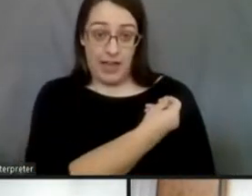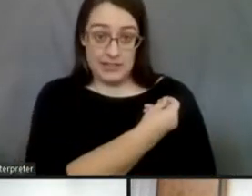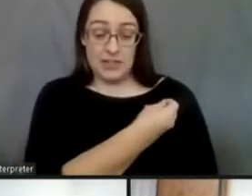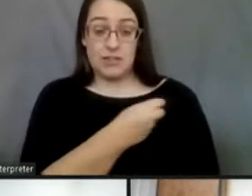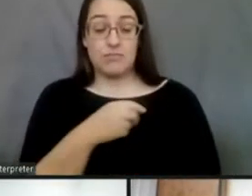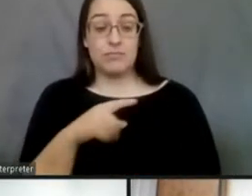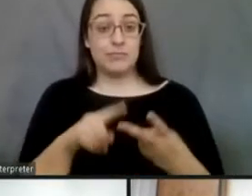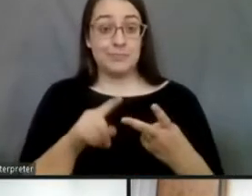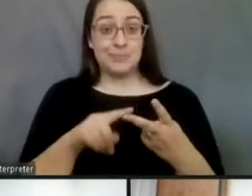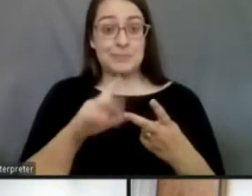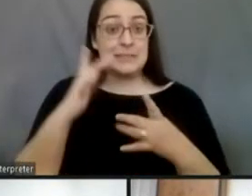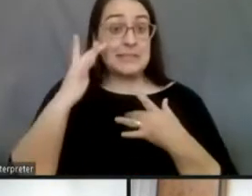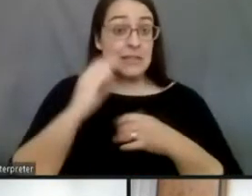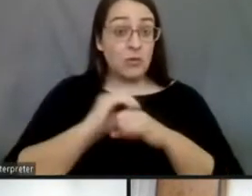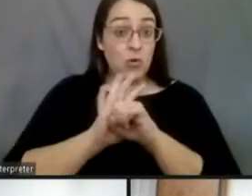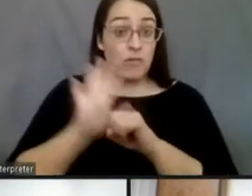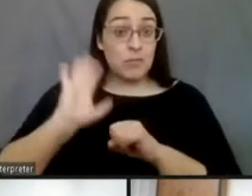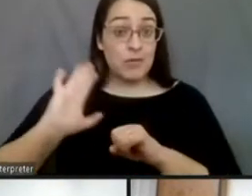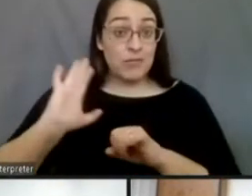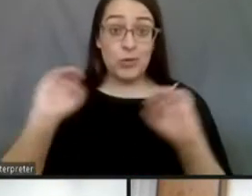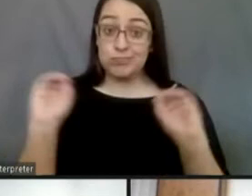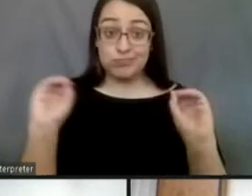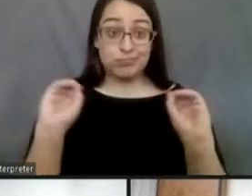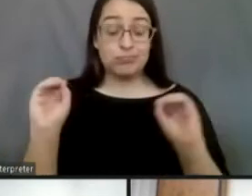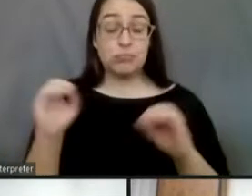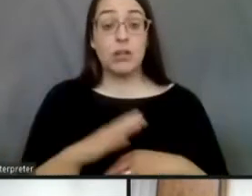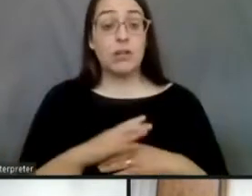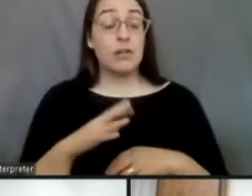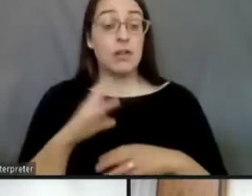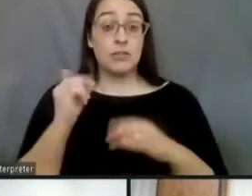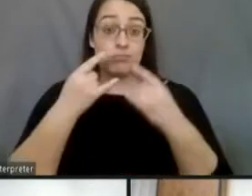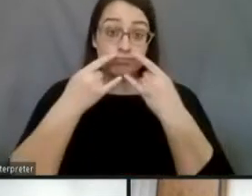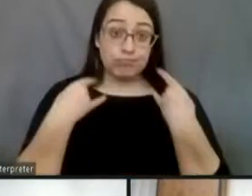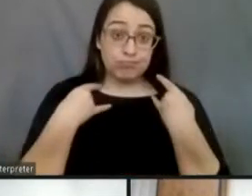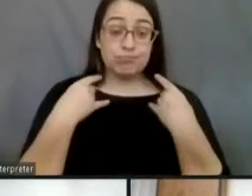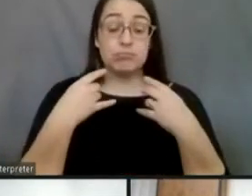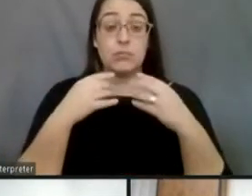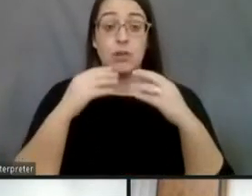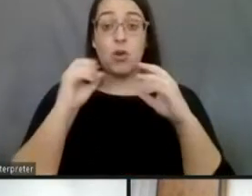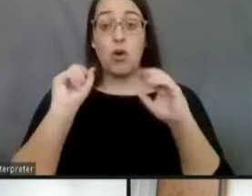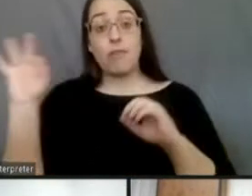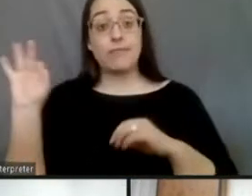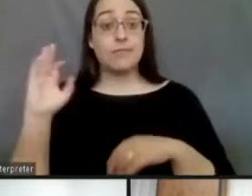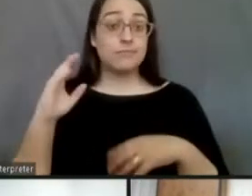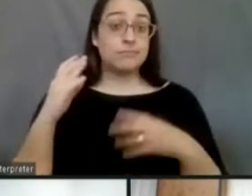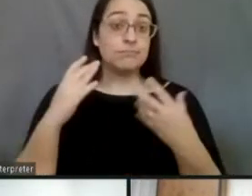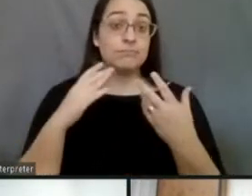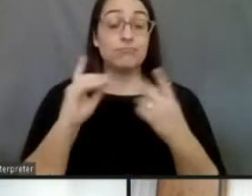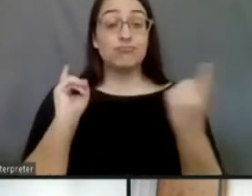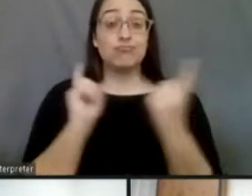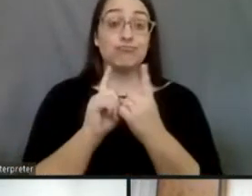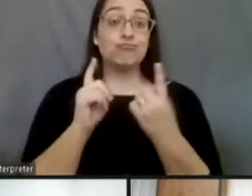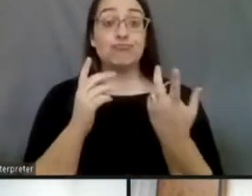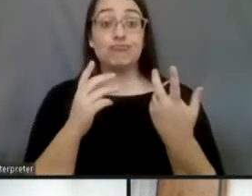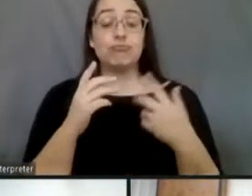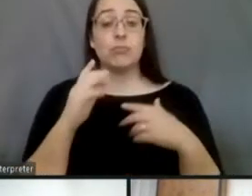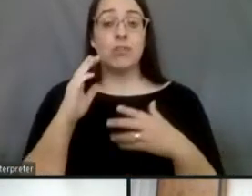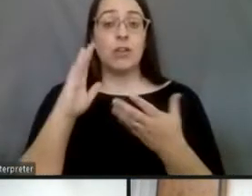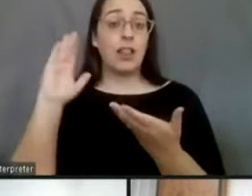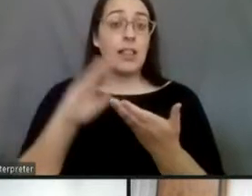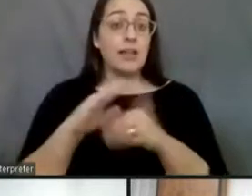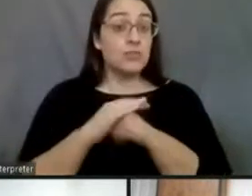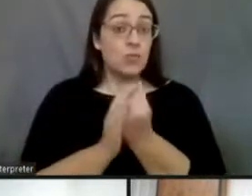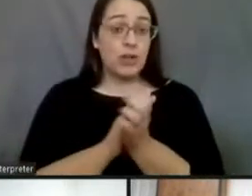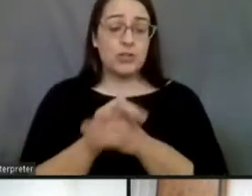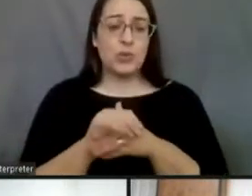previous infection and relinquishing masking, social distancing, thorough hand washing is really a